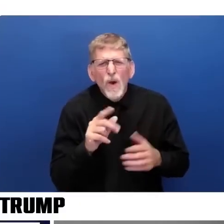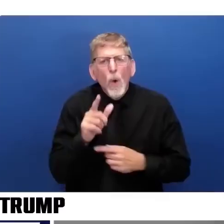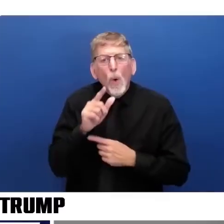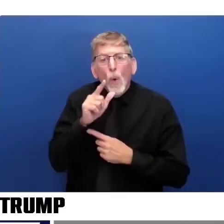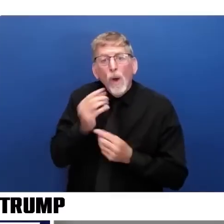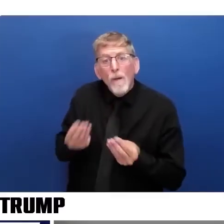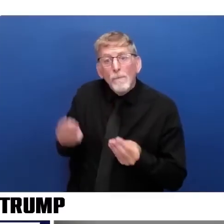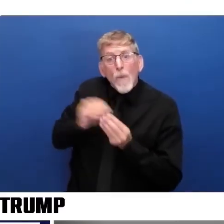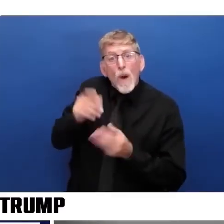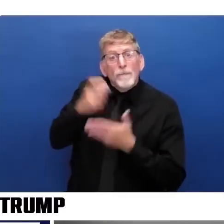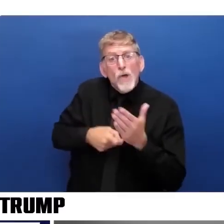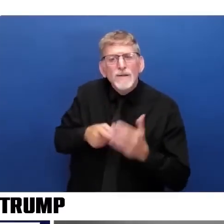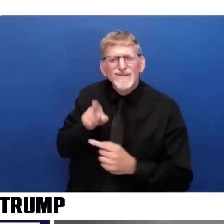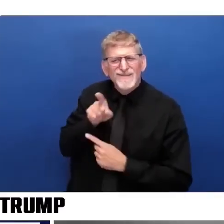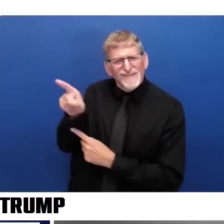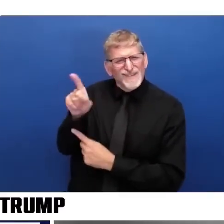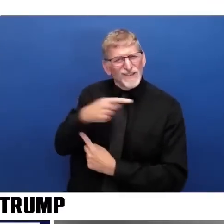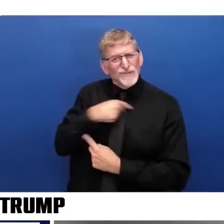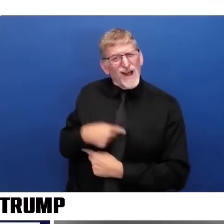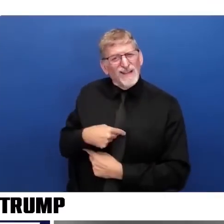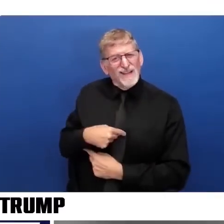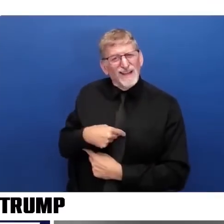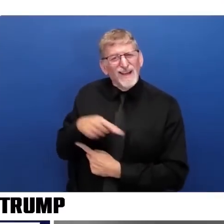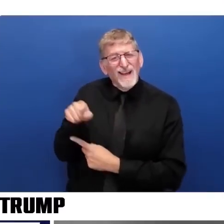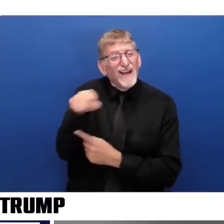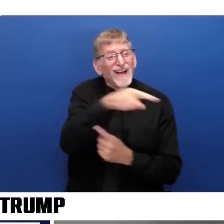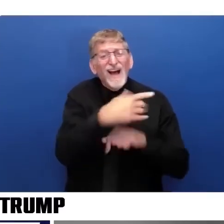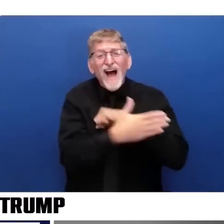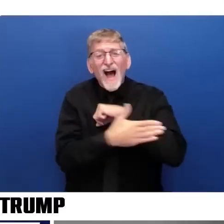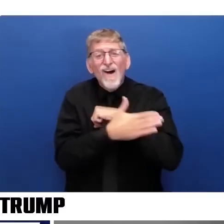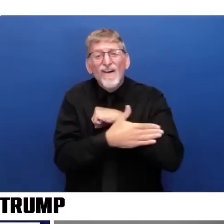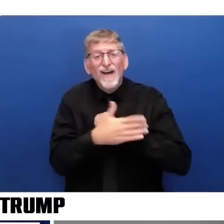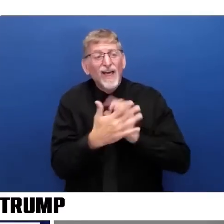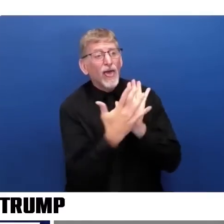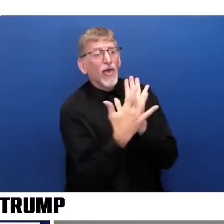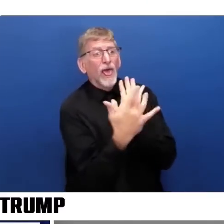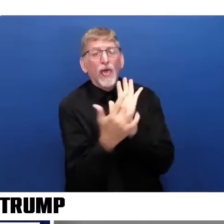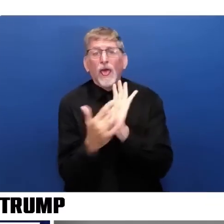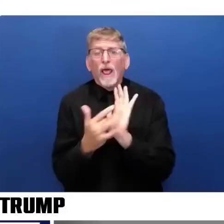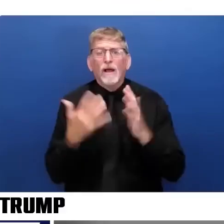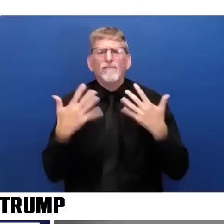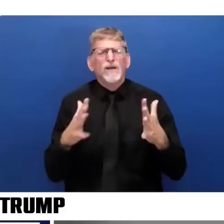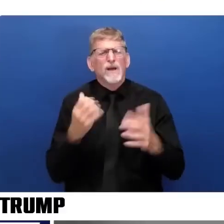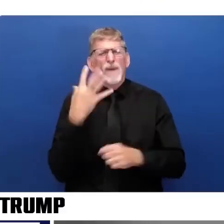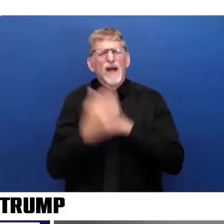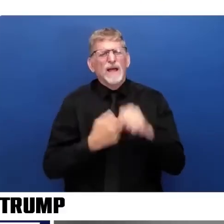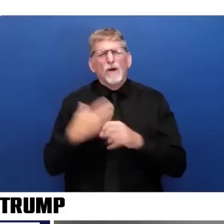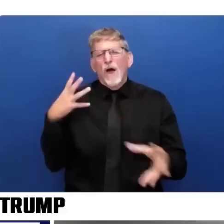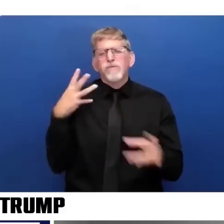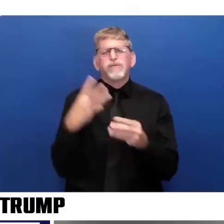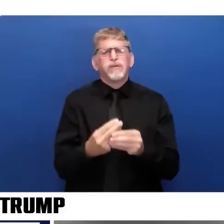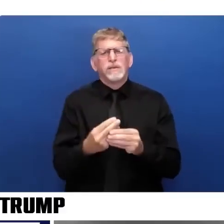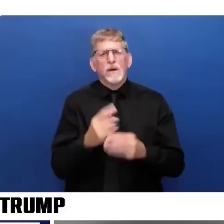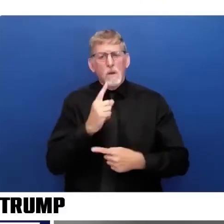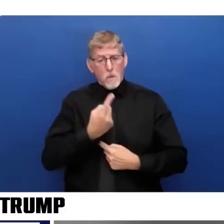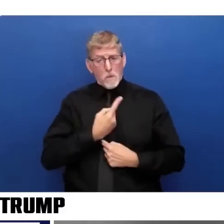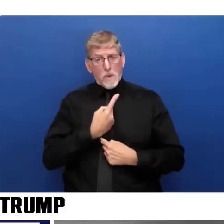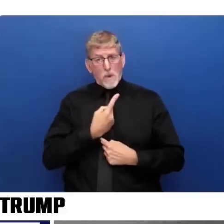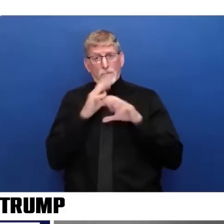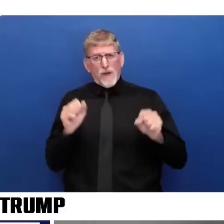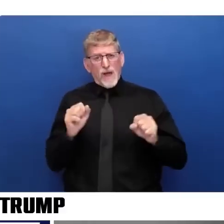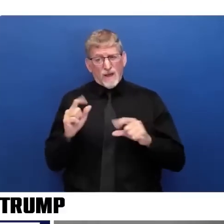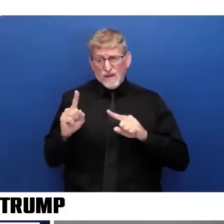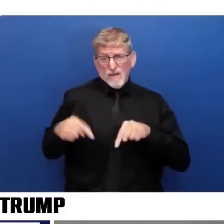China and all of the countries that have been ripping us off for years. I was the only president ever. China was paying